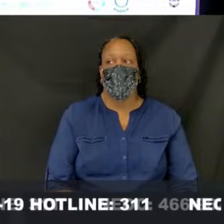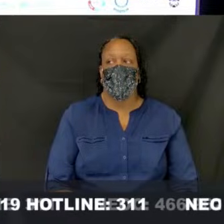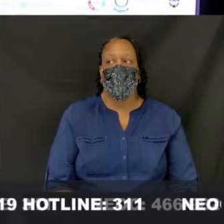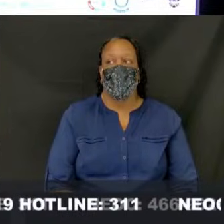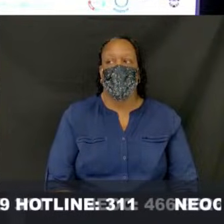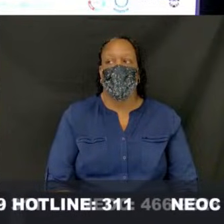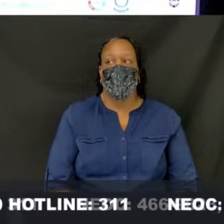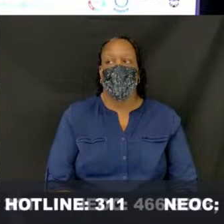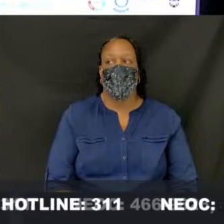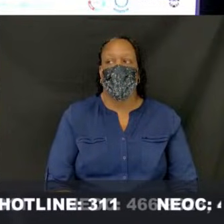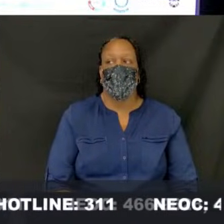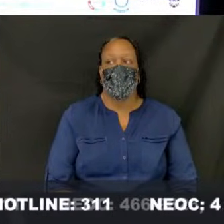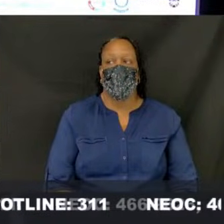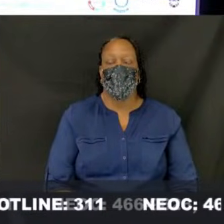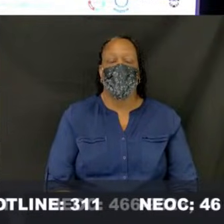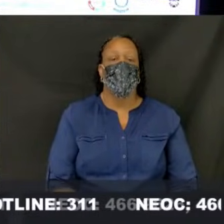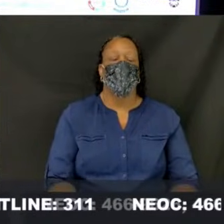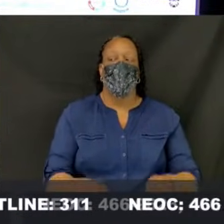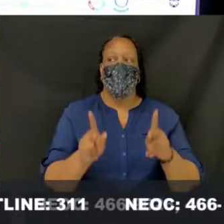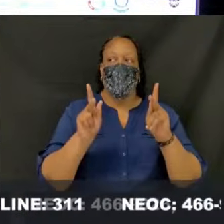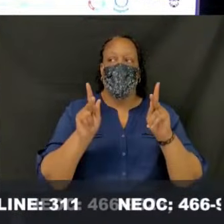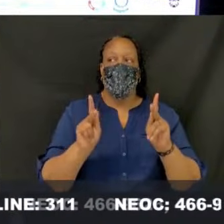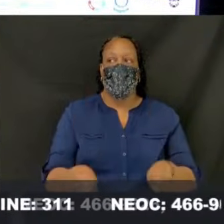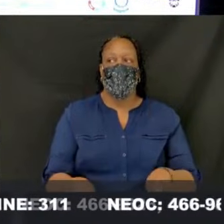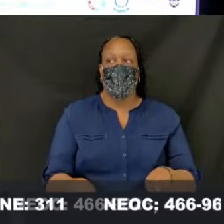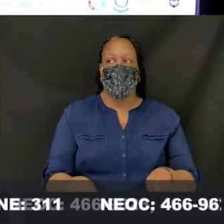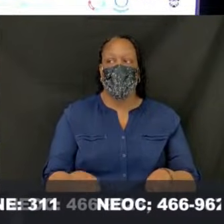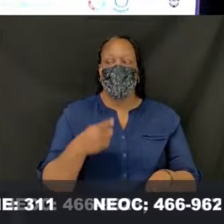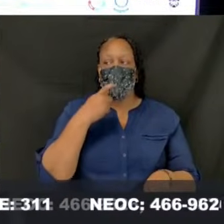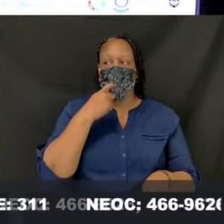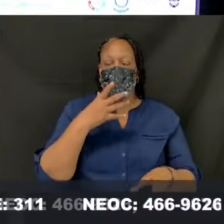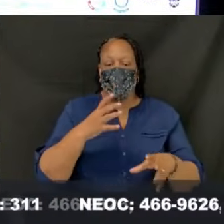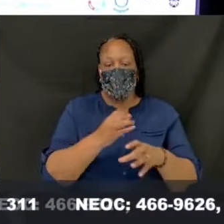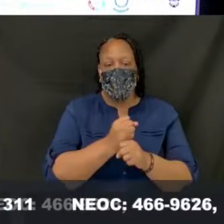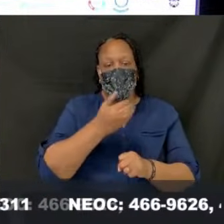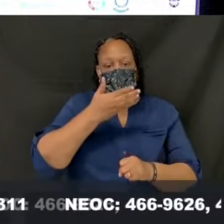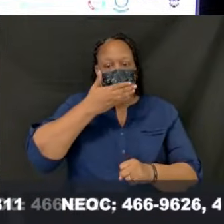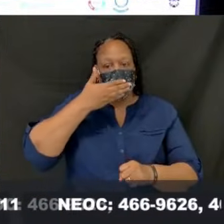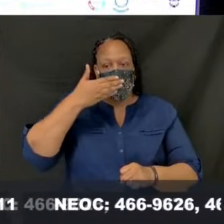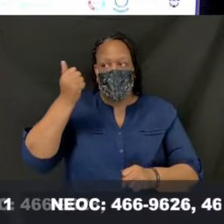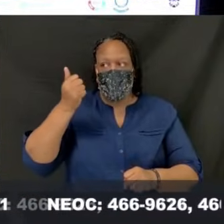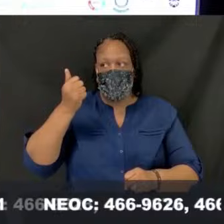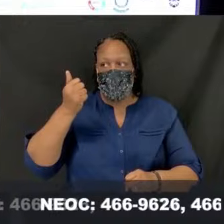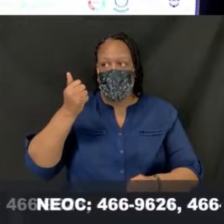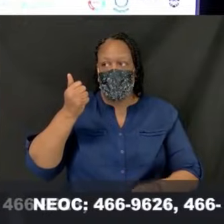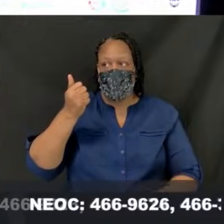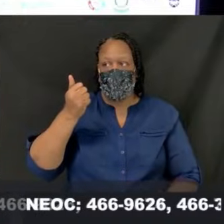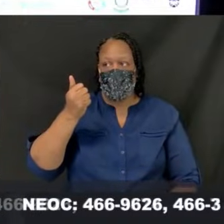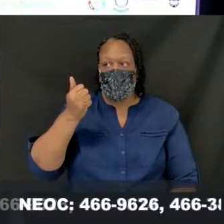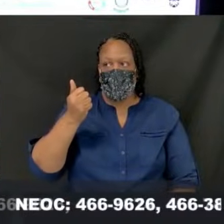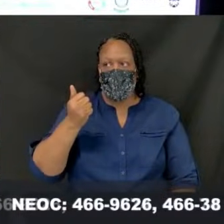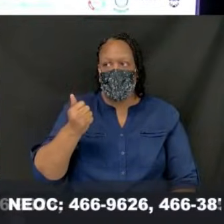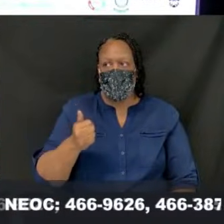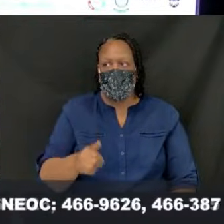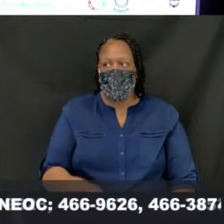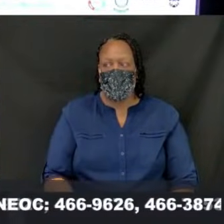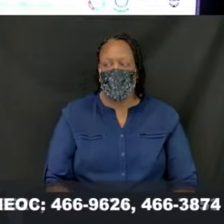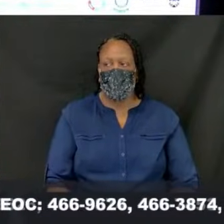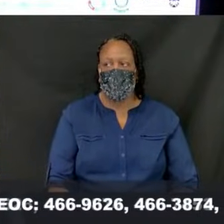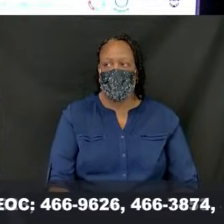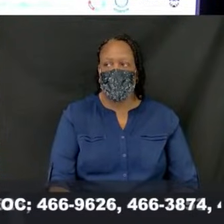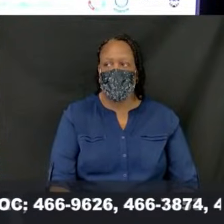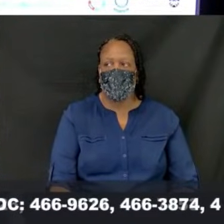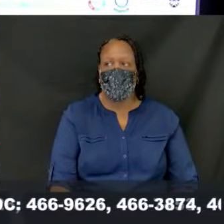Persons who might have recently recovered from COVID-19 but died a few weeks after from an